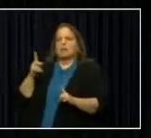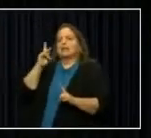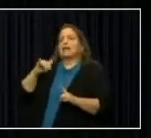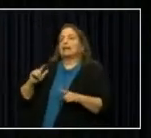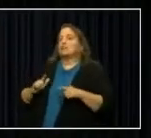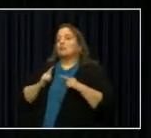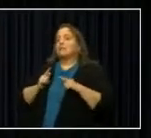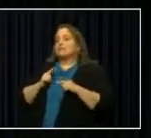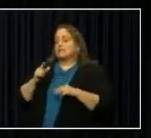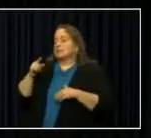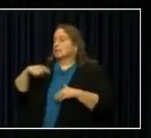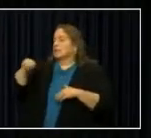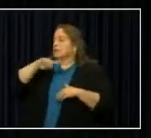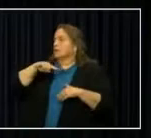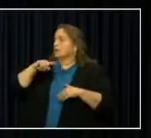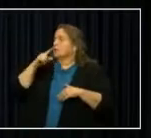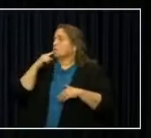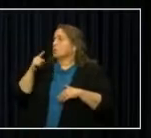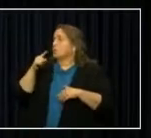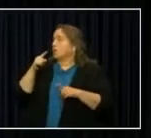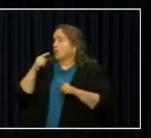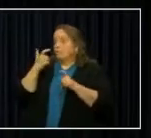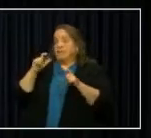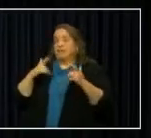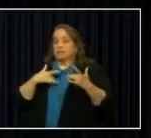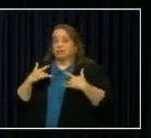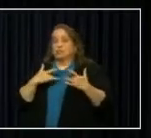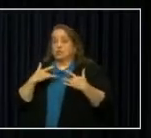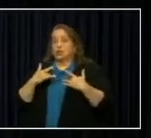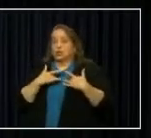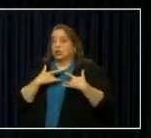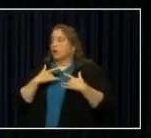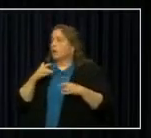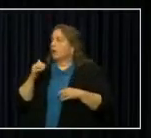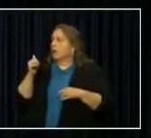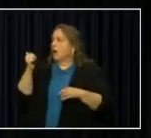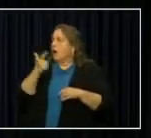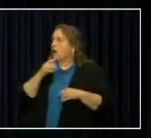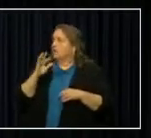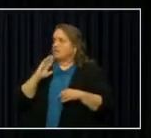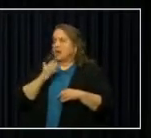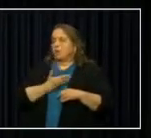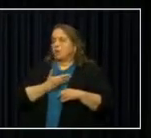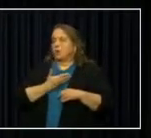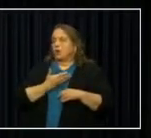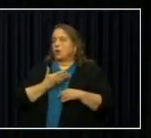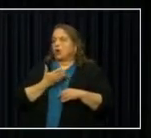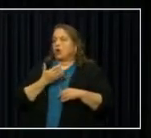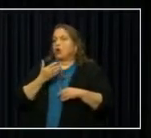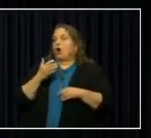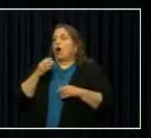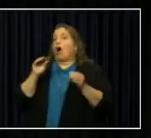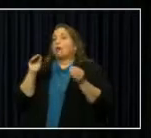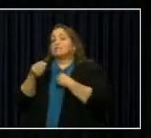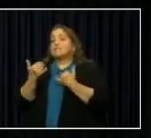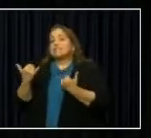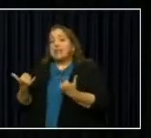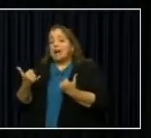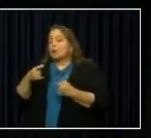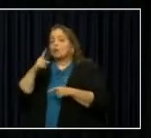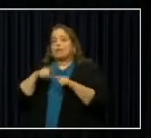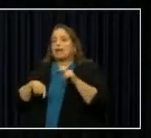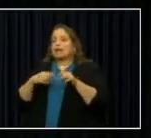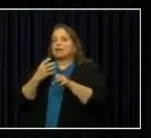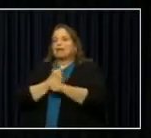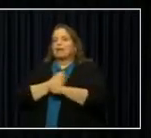through the state at this time? That's a really big concern. All of our clerk's offices are closed, and at the moment it would